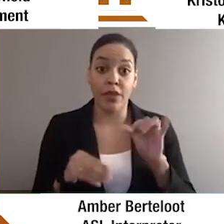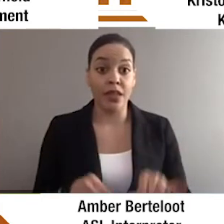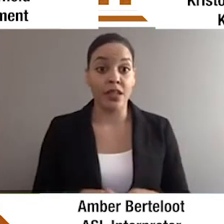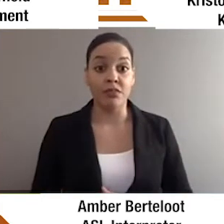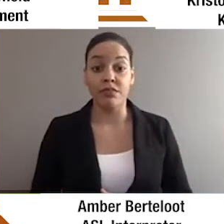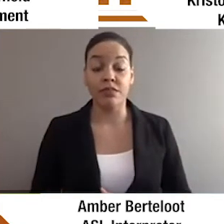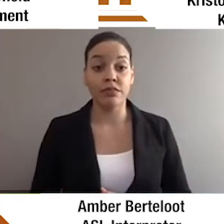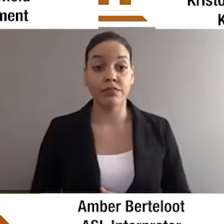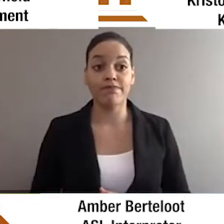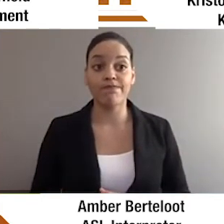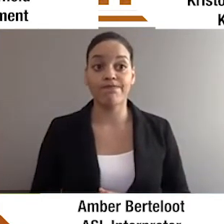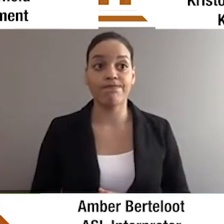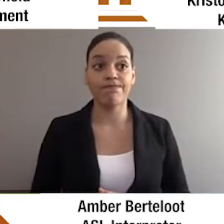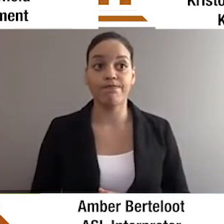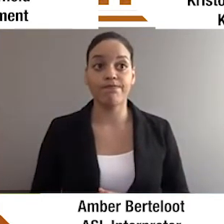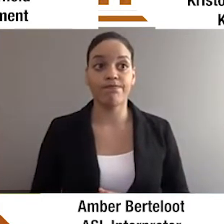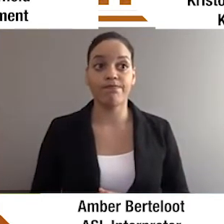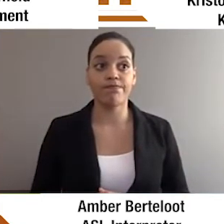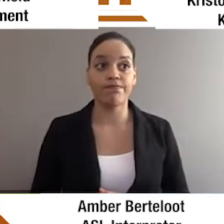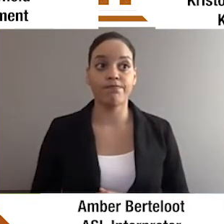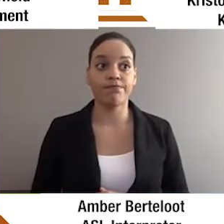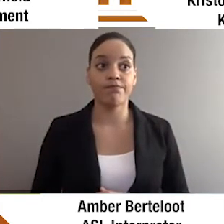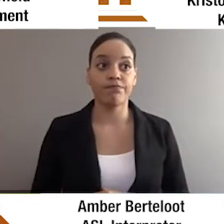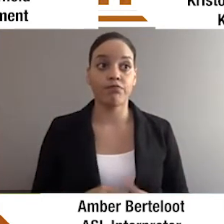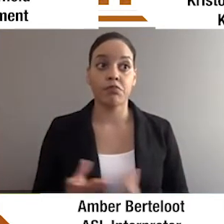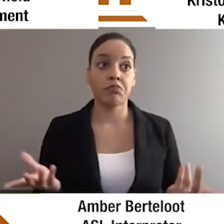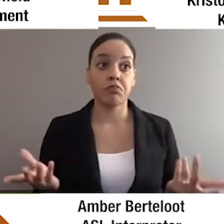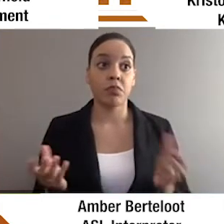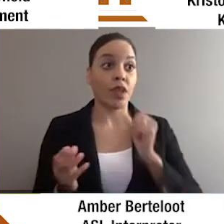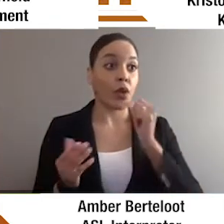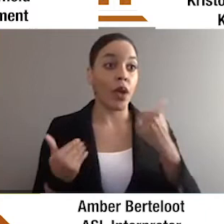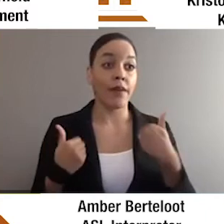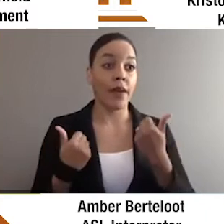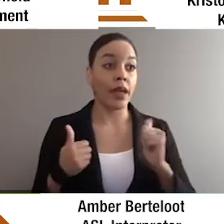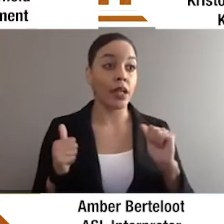I don't have any intellectual thoughts on it, really. I'm just like,